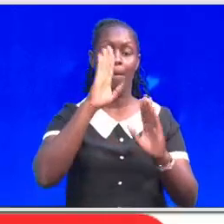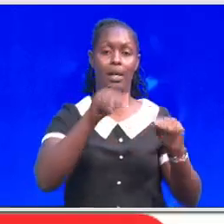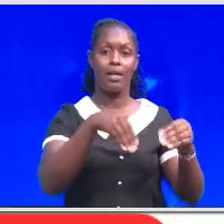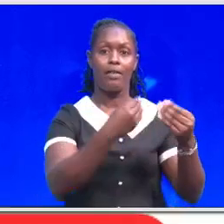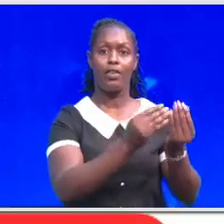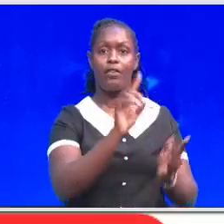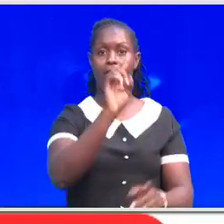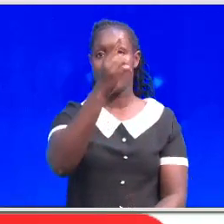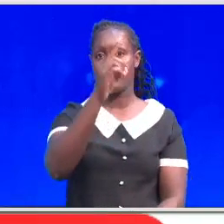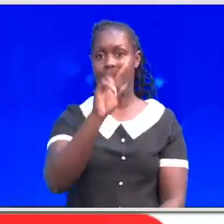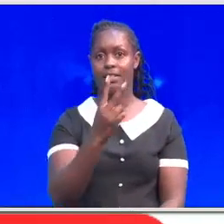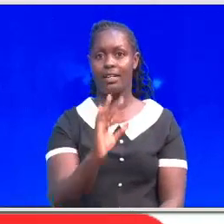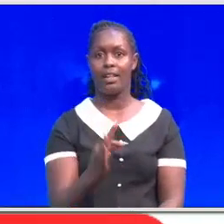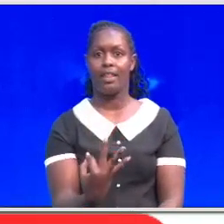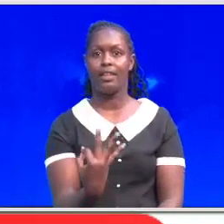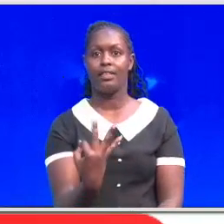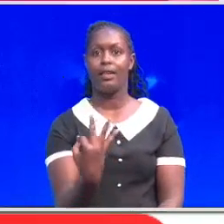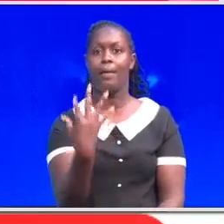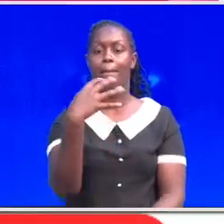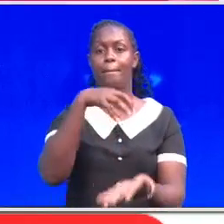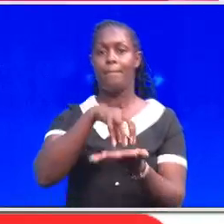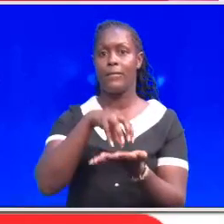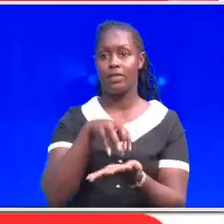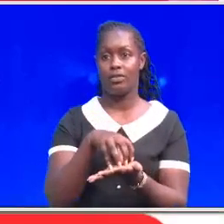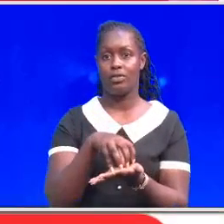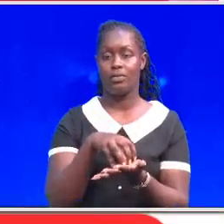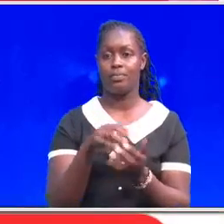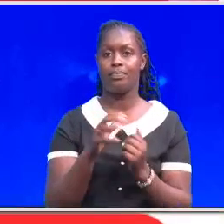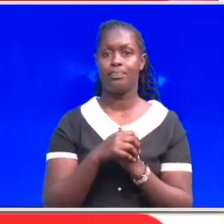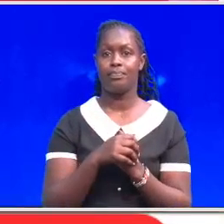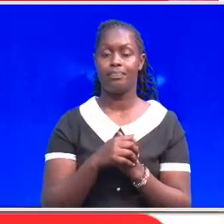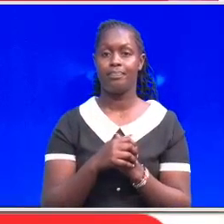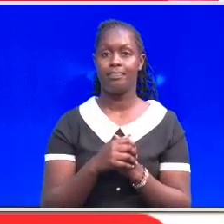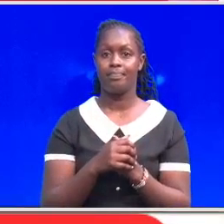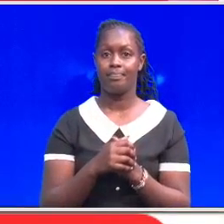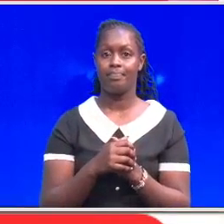first, the second, and the third position. And now to matches tennis, Coco Go.